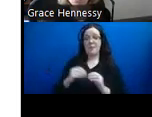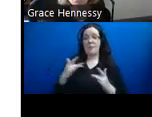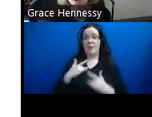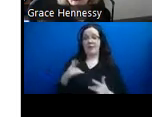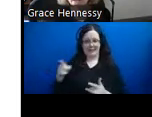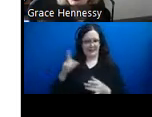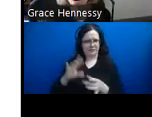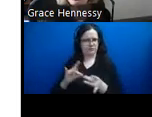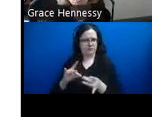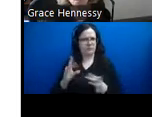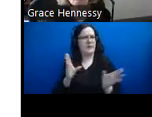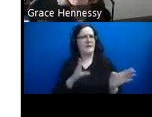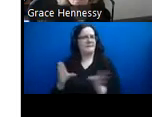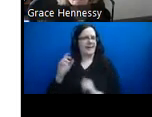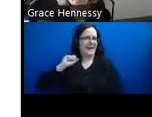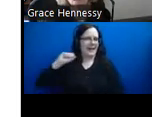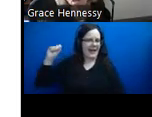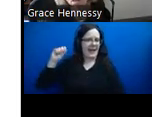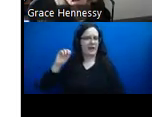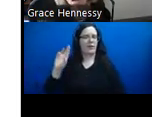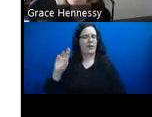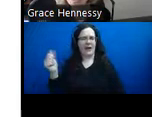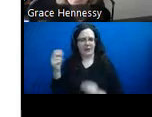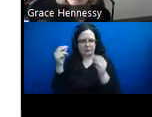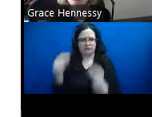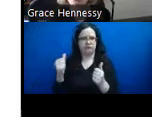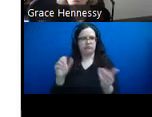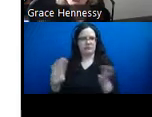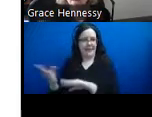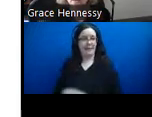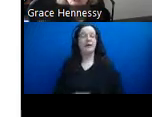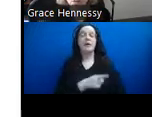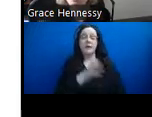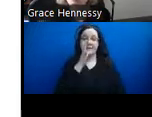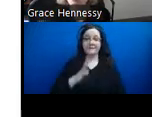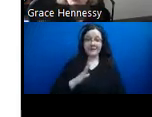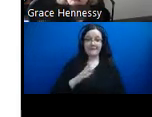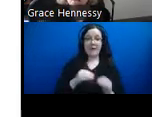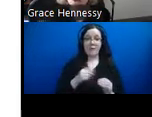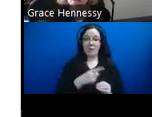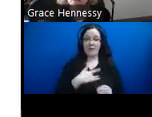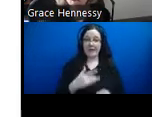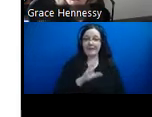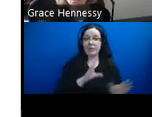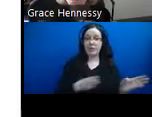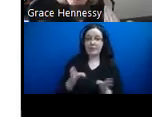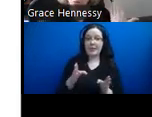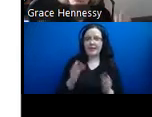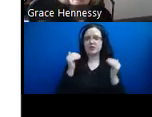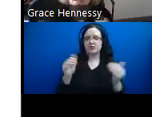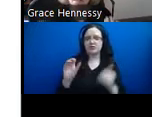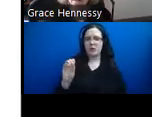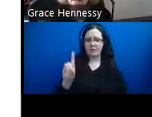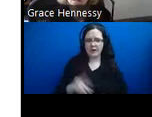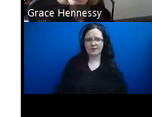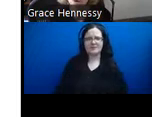plans for hanging or other rapid means of death, whereas the females were more likely to report plans to overdose. And these are sort of what we